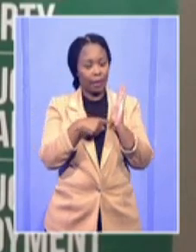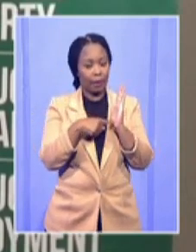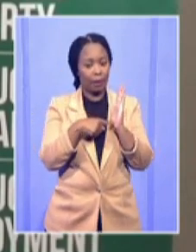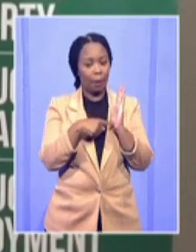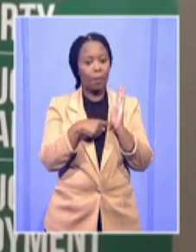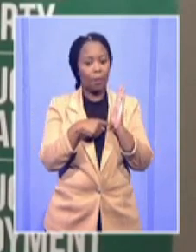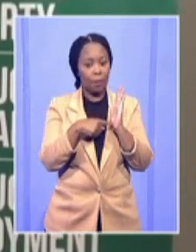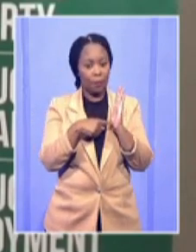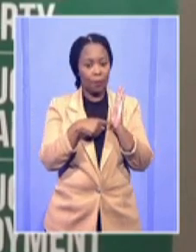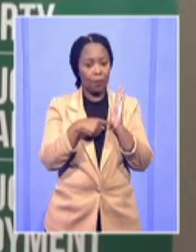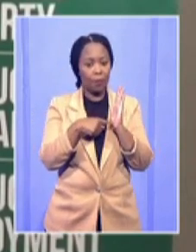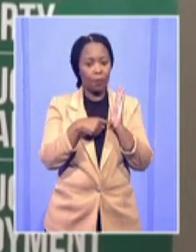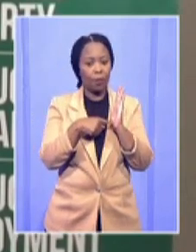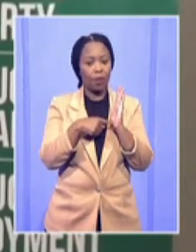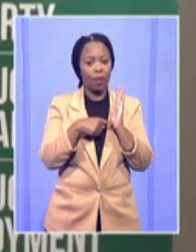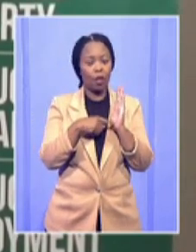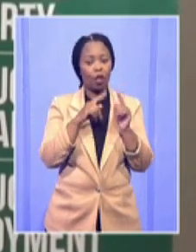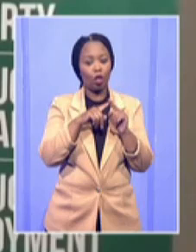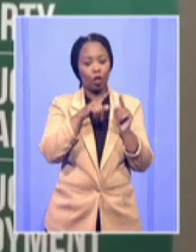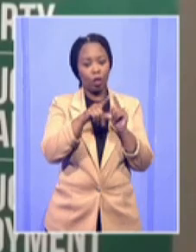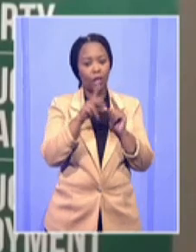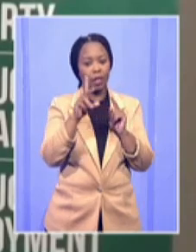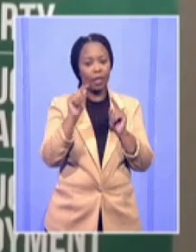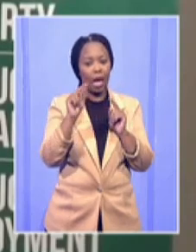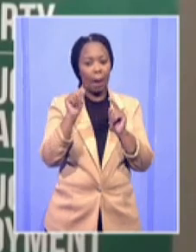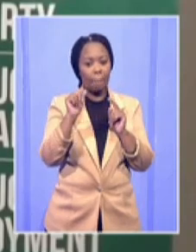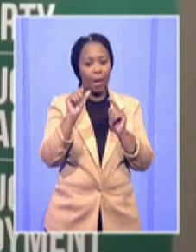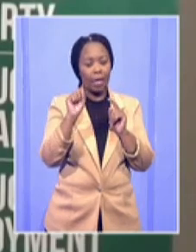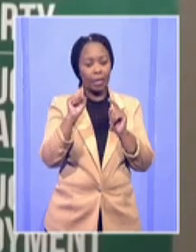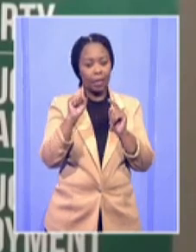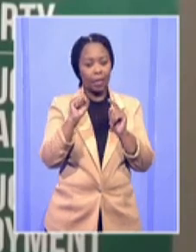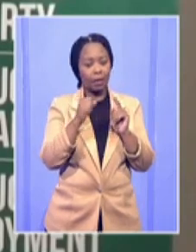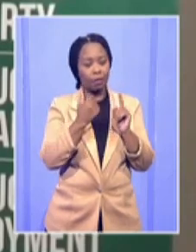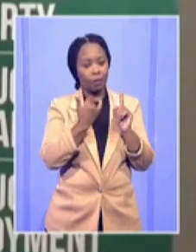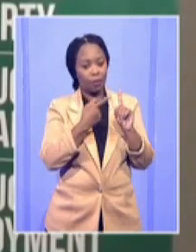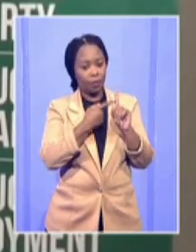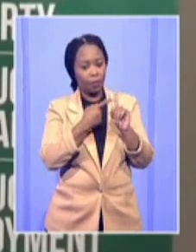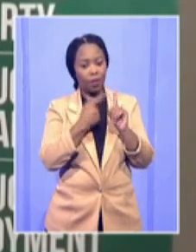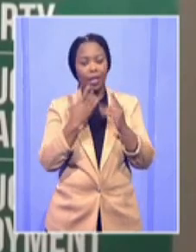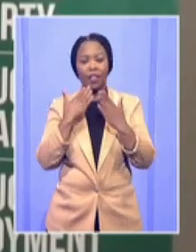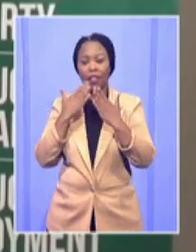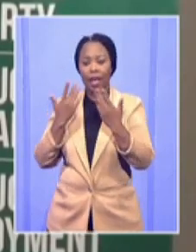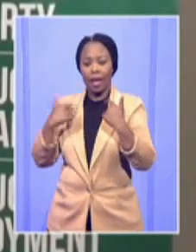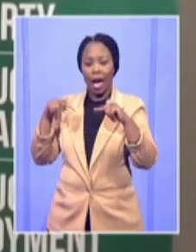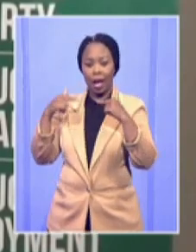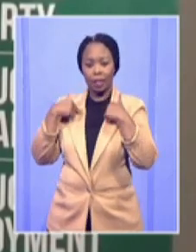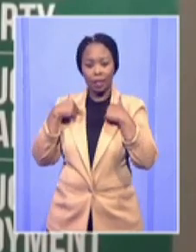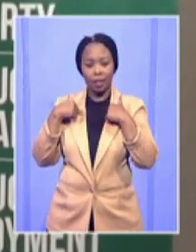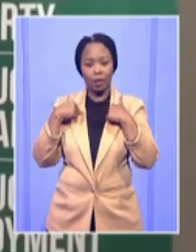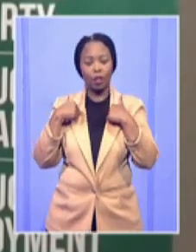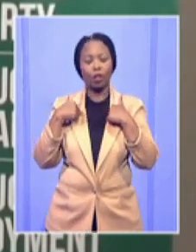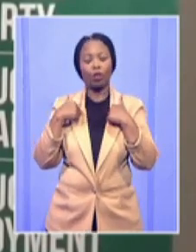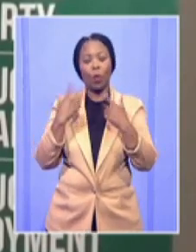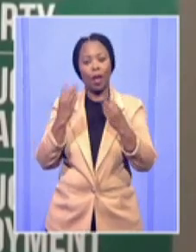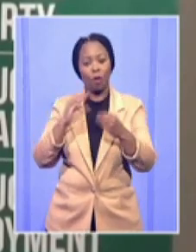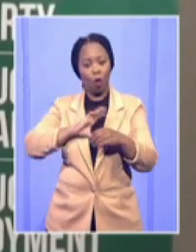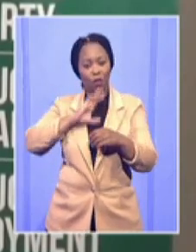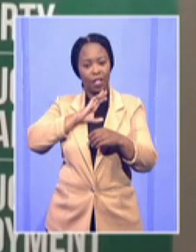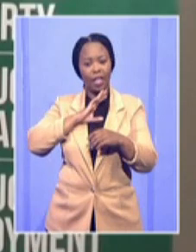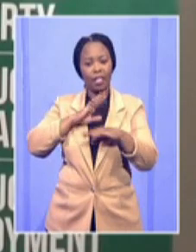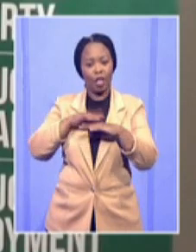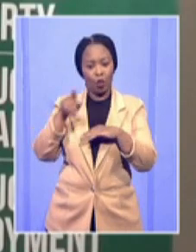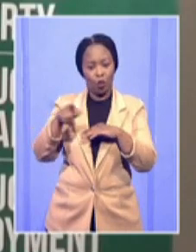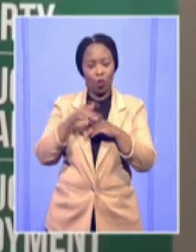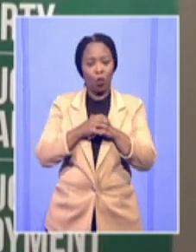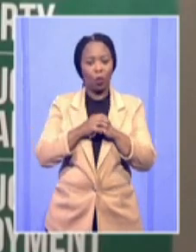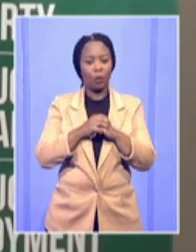to Ms. Damons, when thanking us for having confidence in you, I was saying